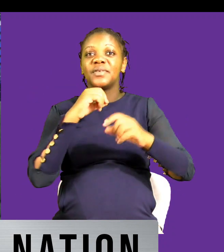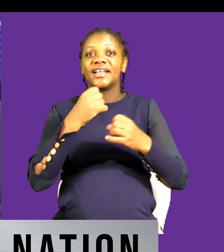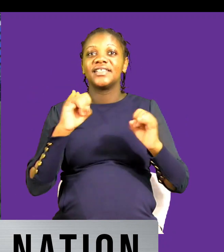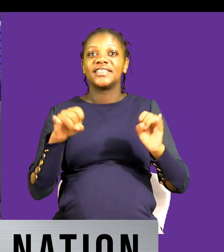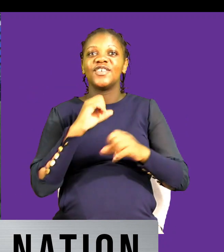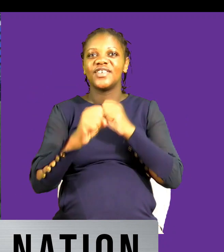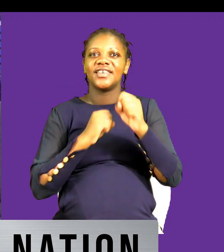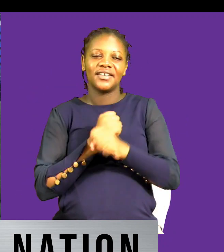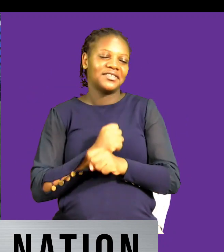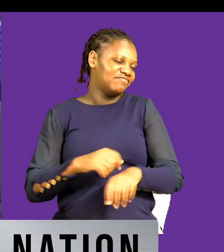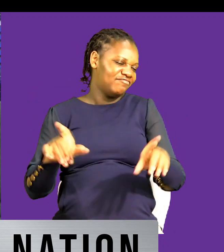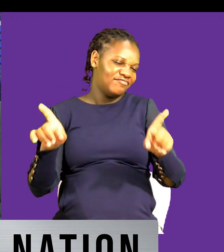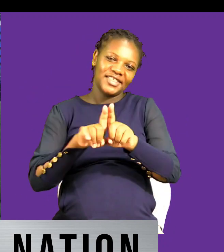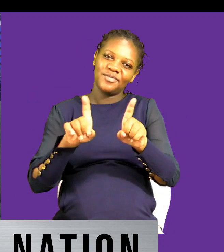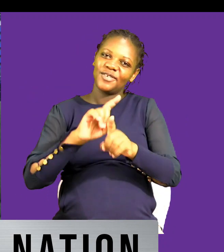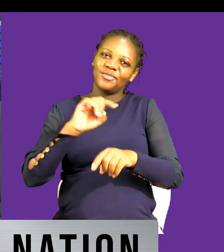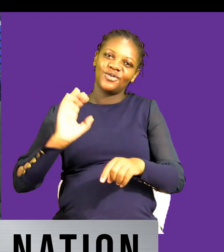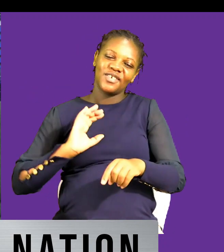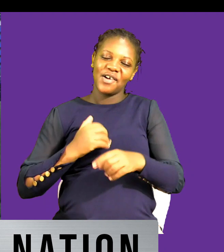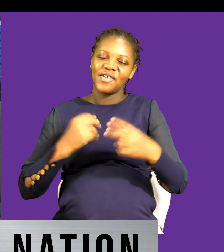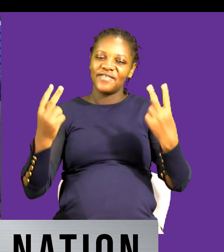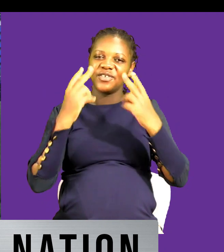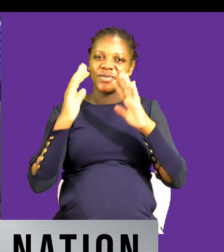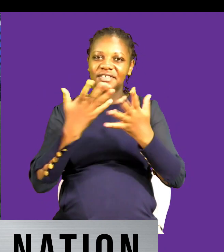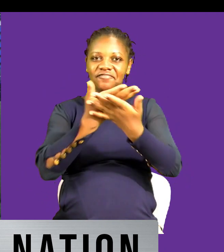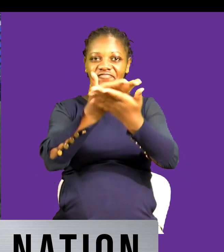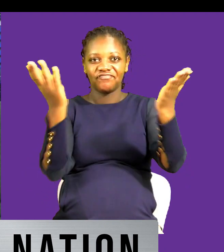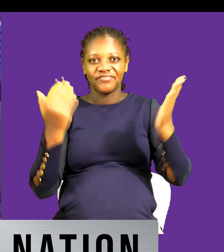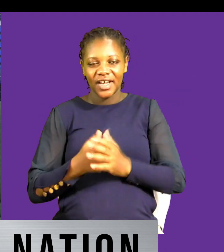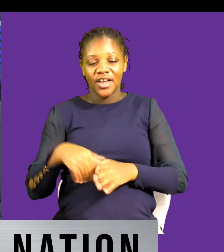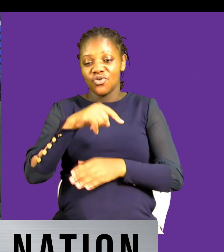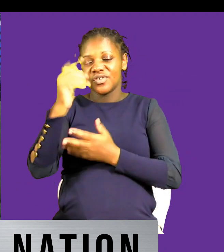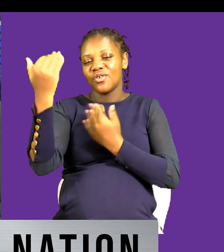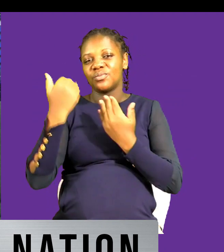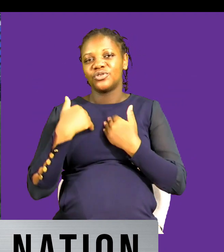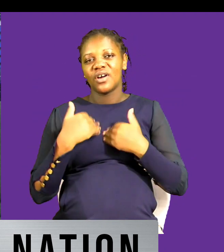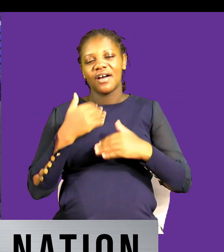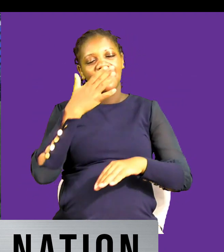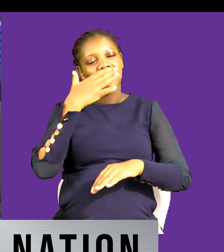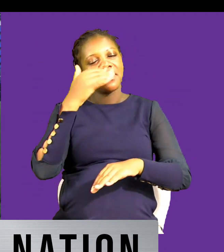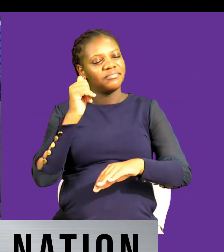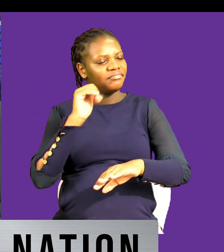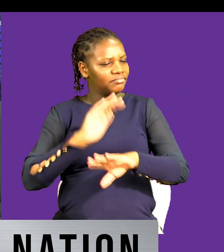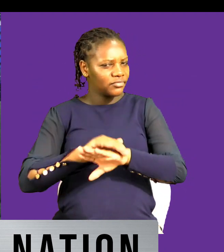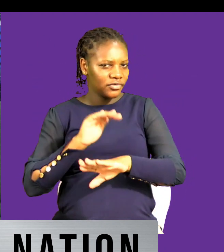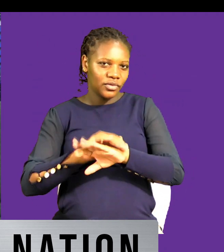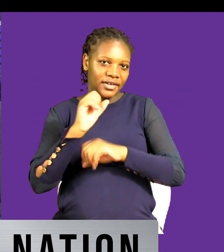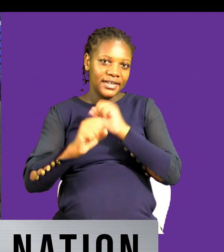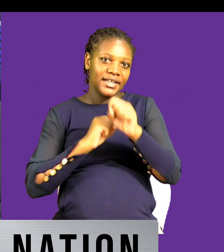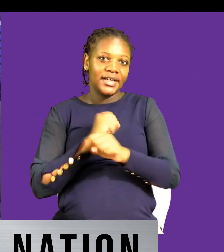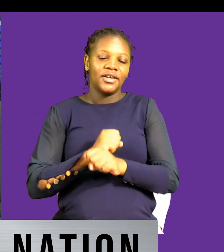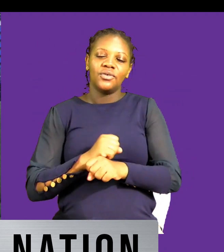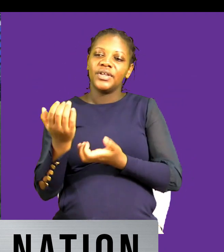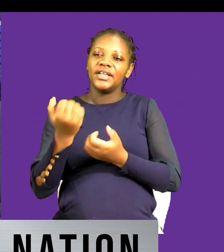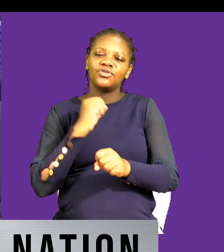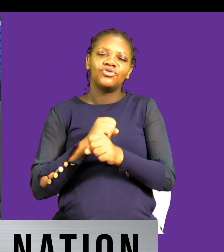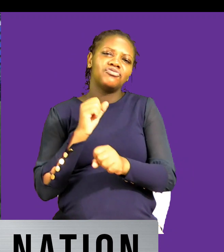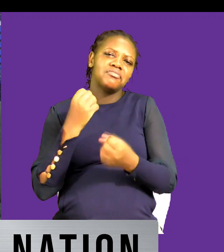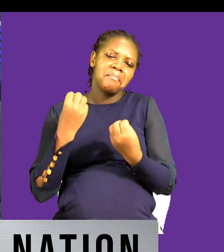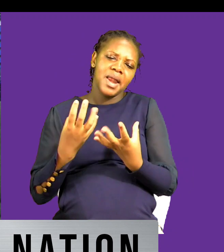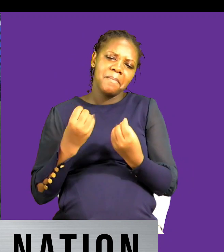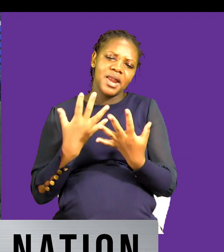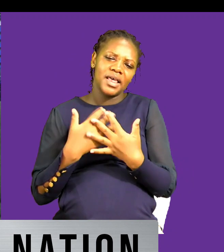to the viewers. Yeah, we hope we have a smooth year. Let's a lot of things to be done in 2024. 2024 is going to